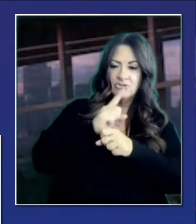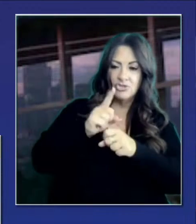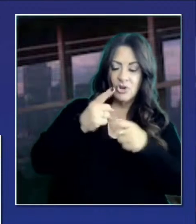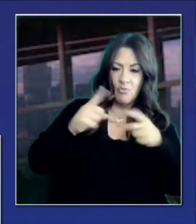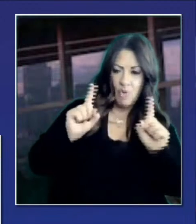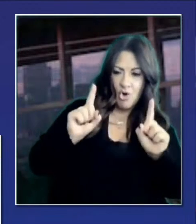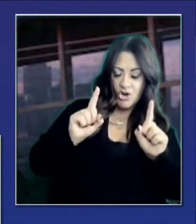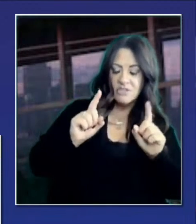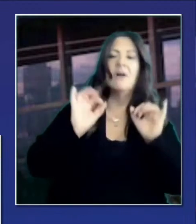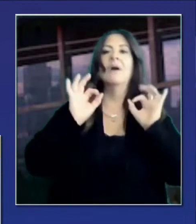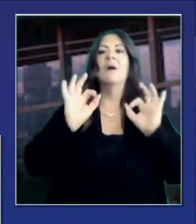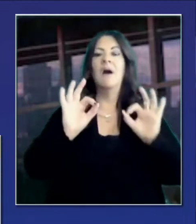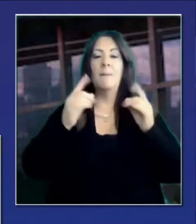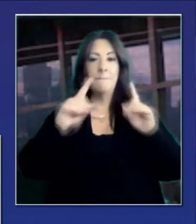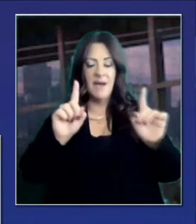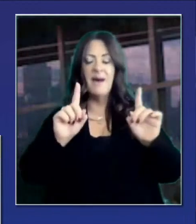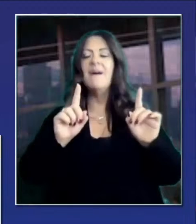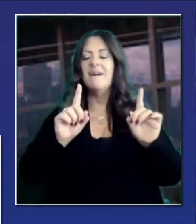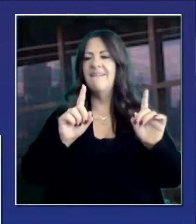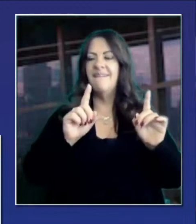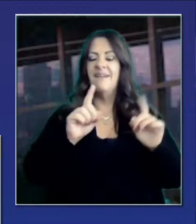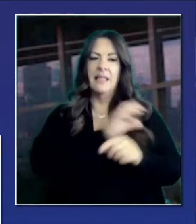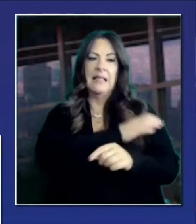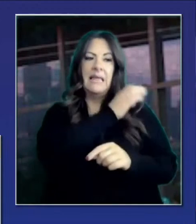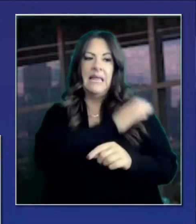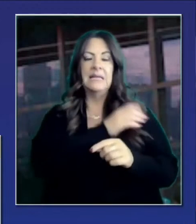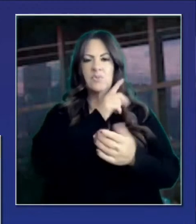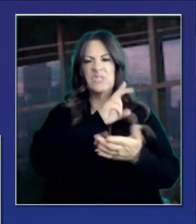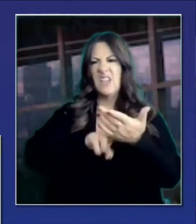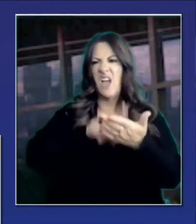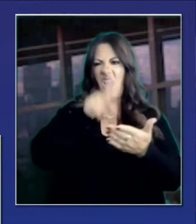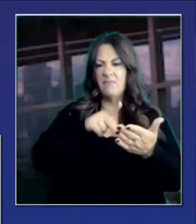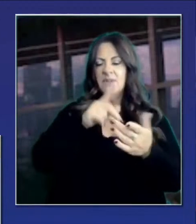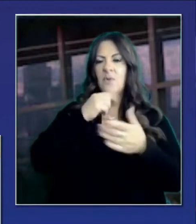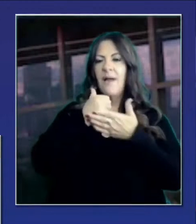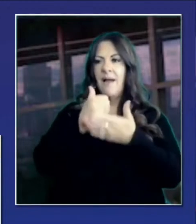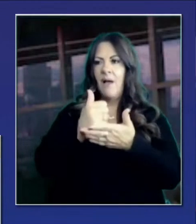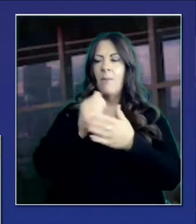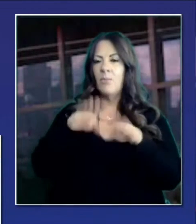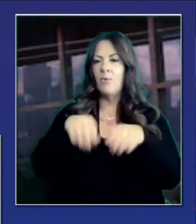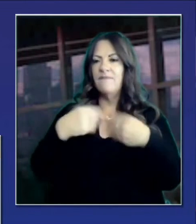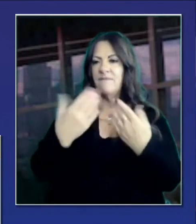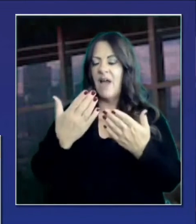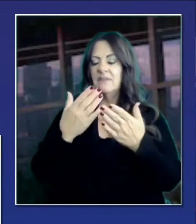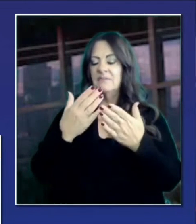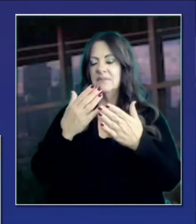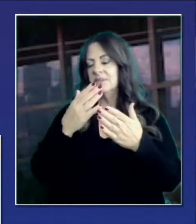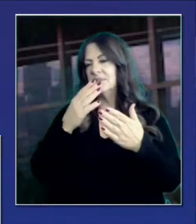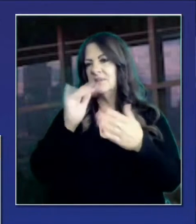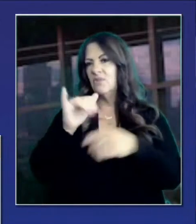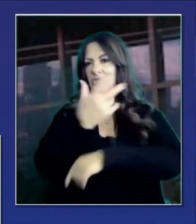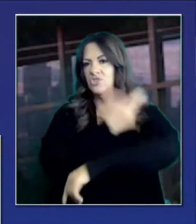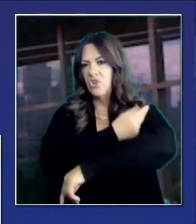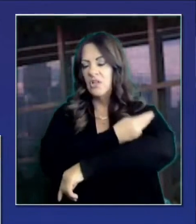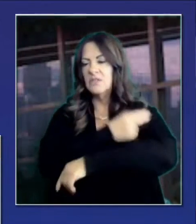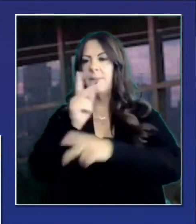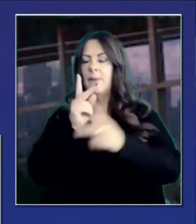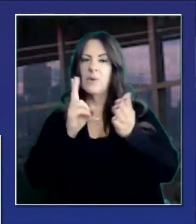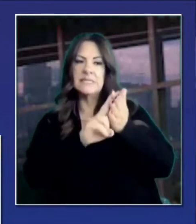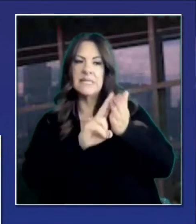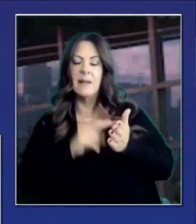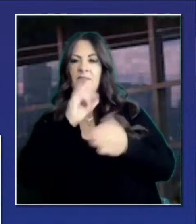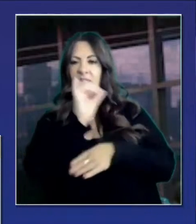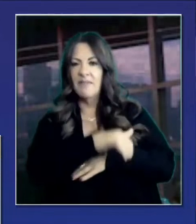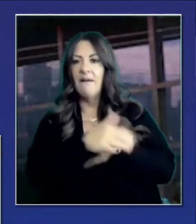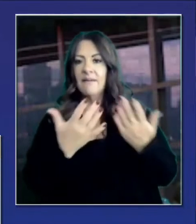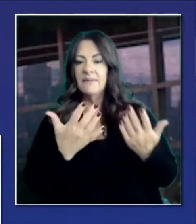appointments for those clinics that have signed up and come in to the pilot. And so the most important point I want to make about the My Turn pilot, it's only